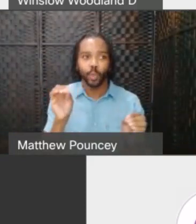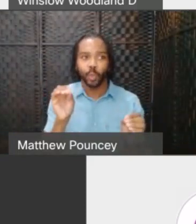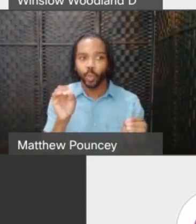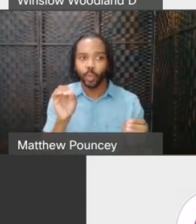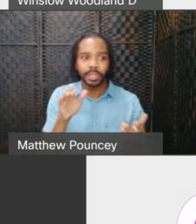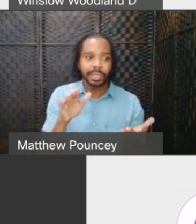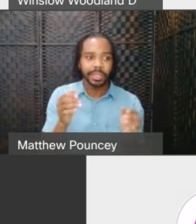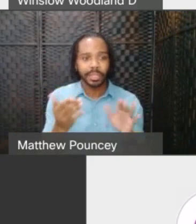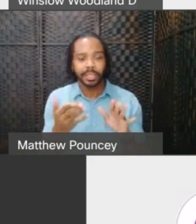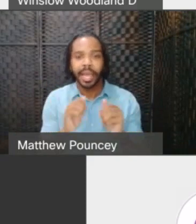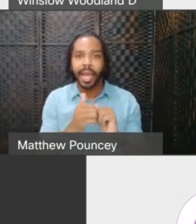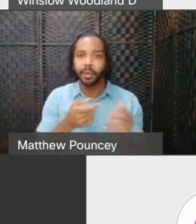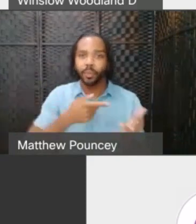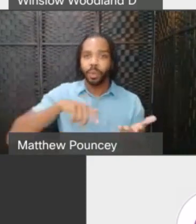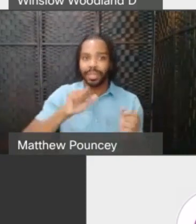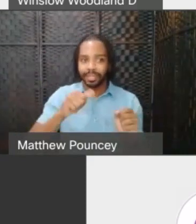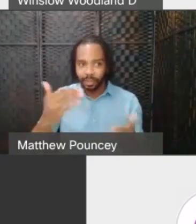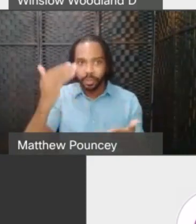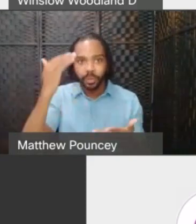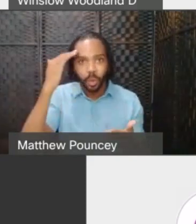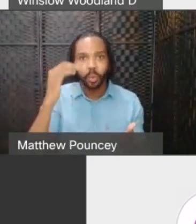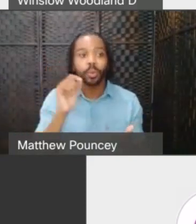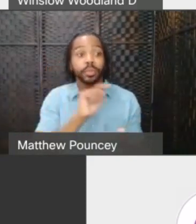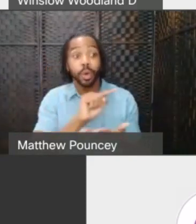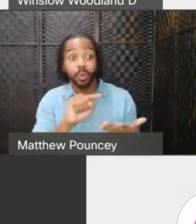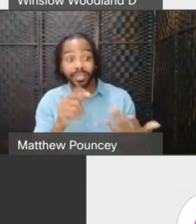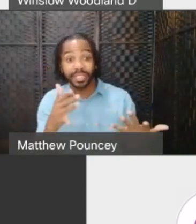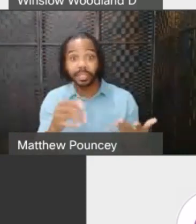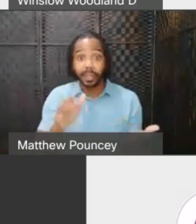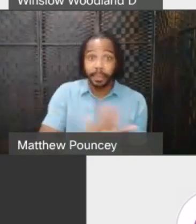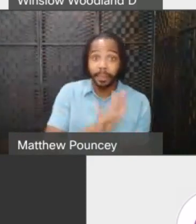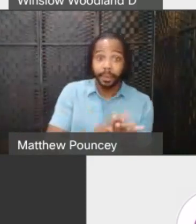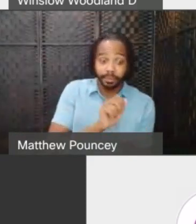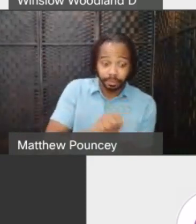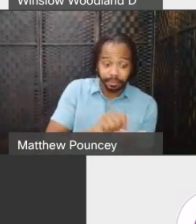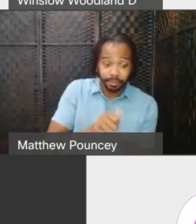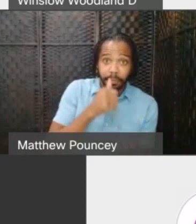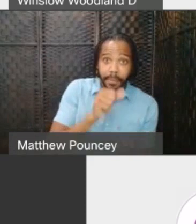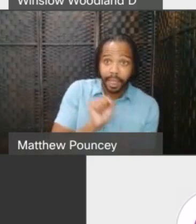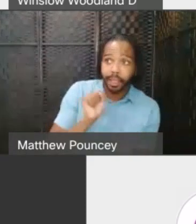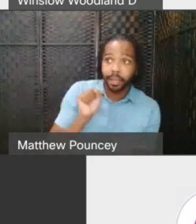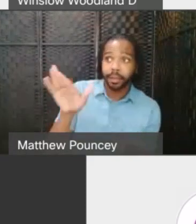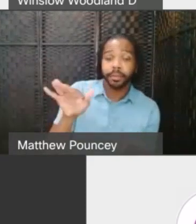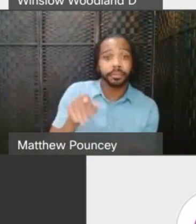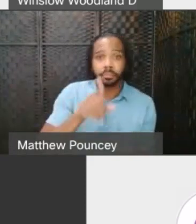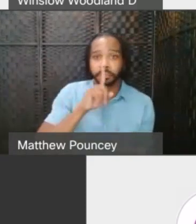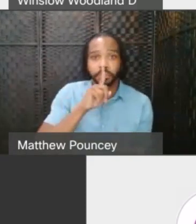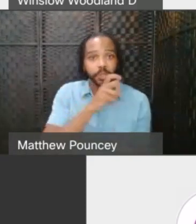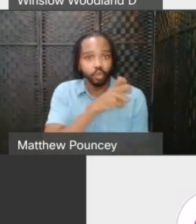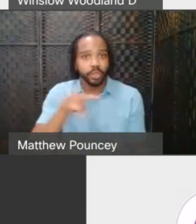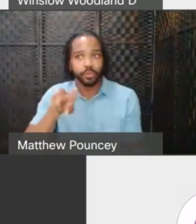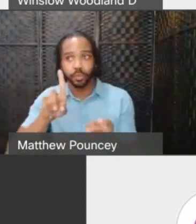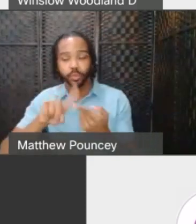know those that may have been mailed in as paper and not really have been transferred to our